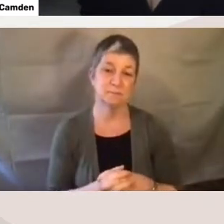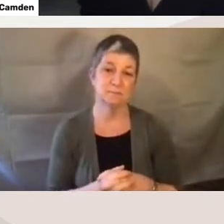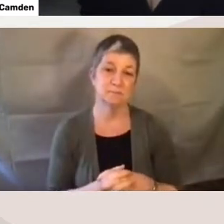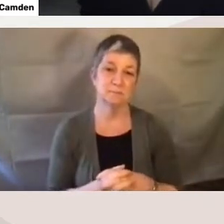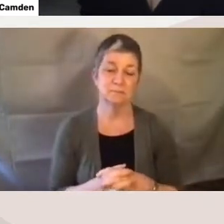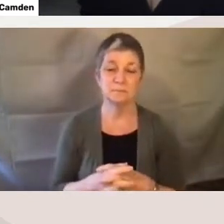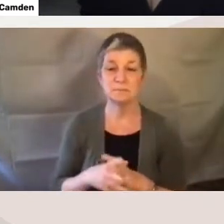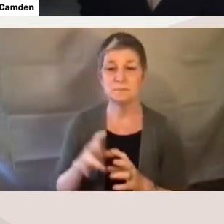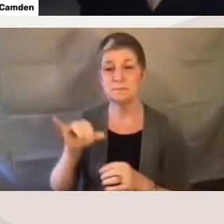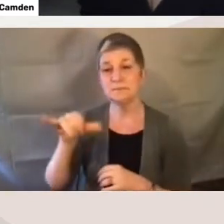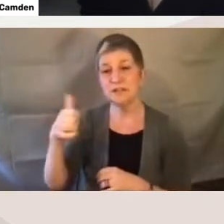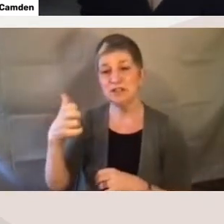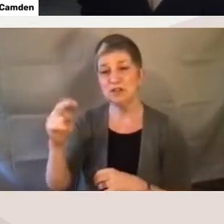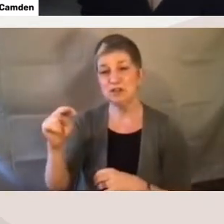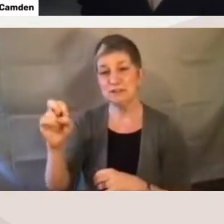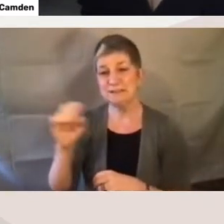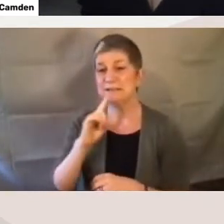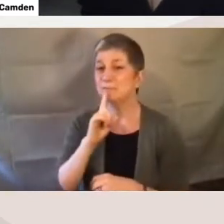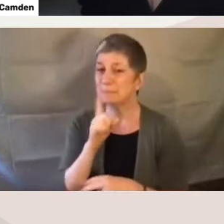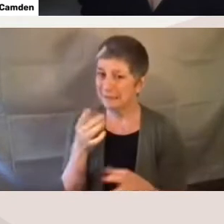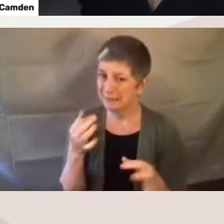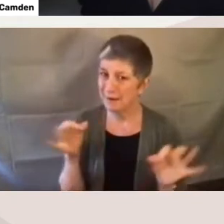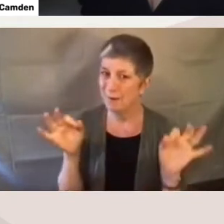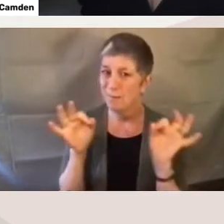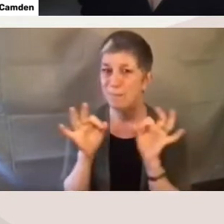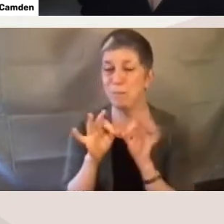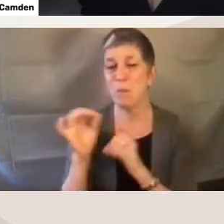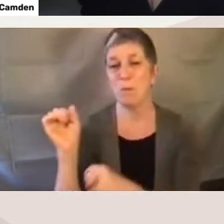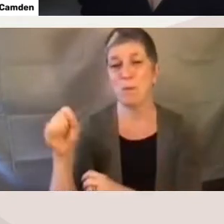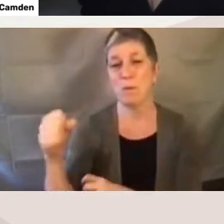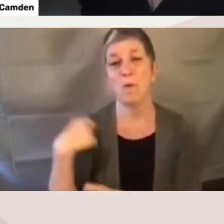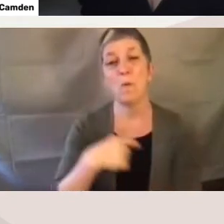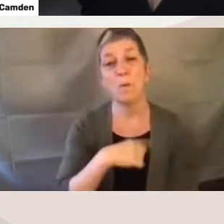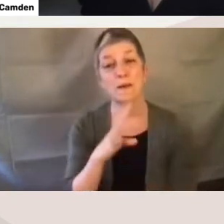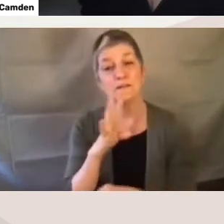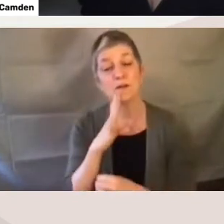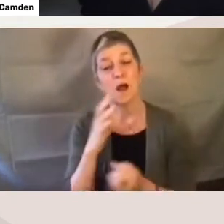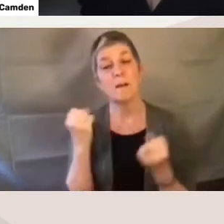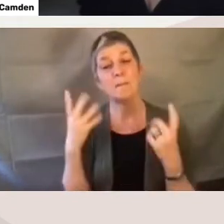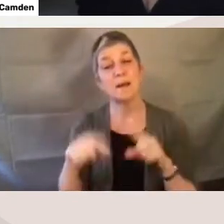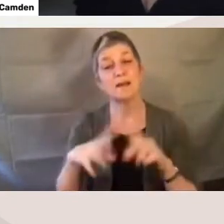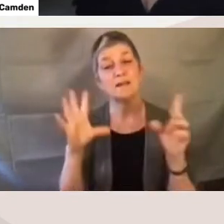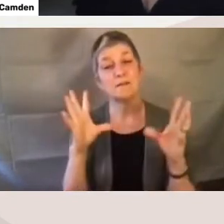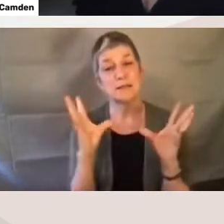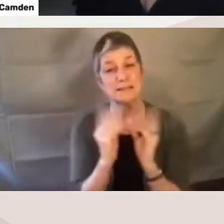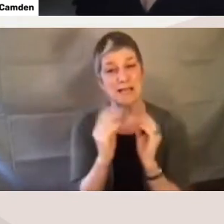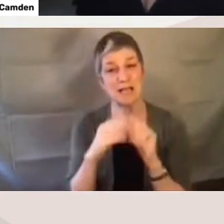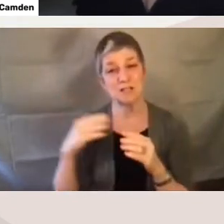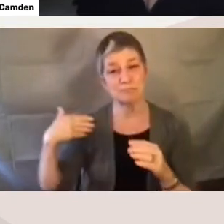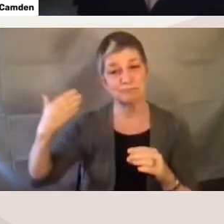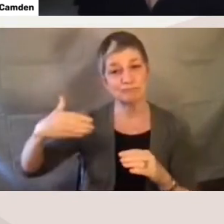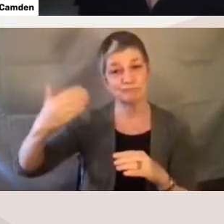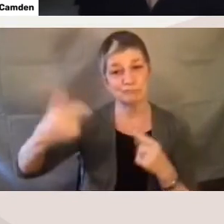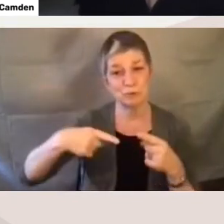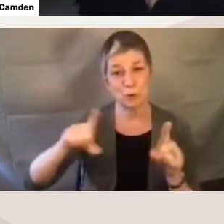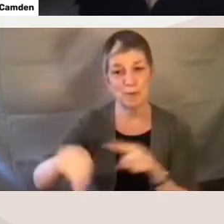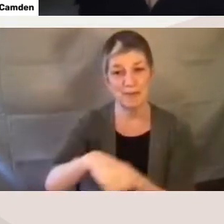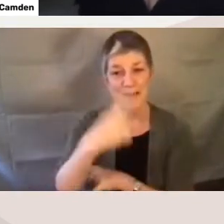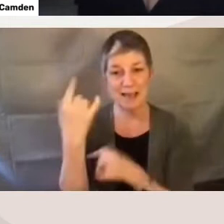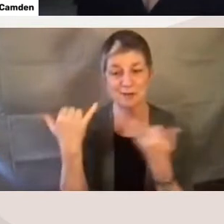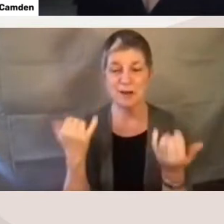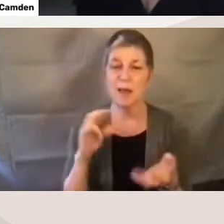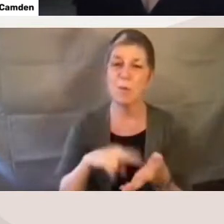It's really important. And, we've talked in a lot of the different sessions over the day today about what